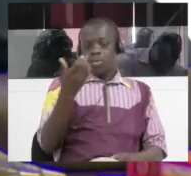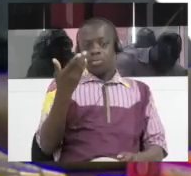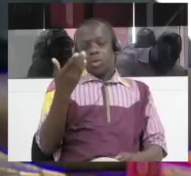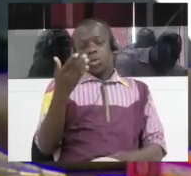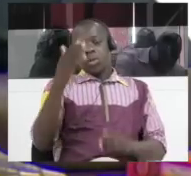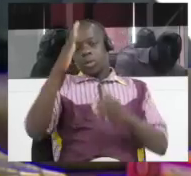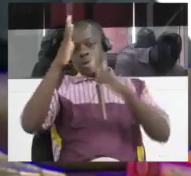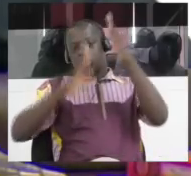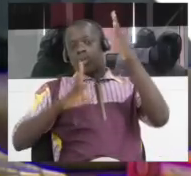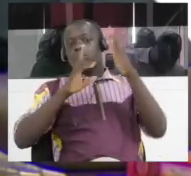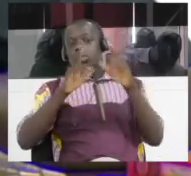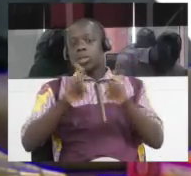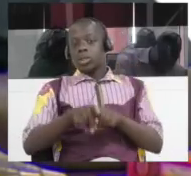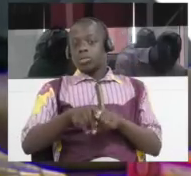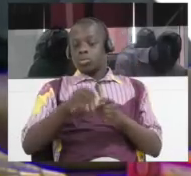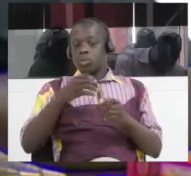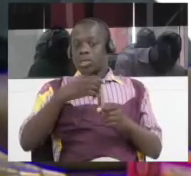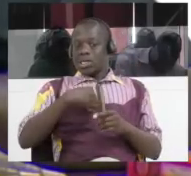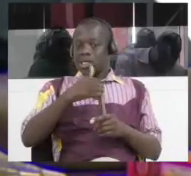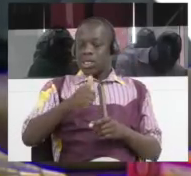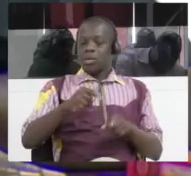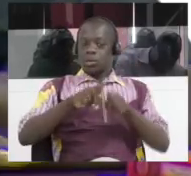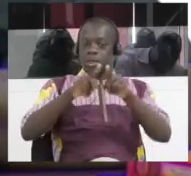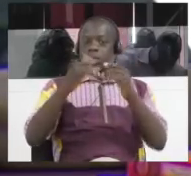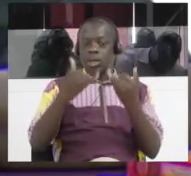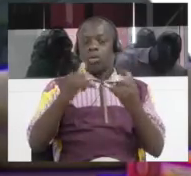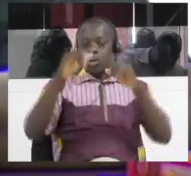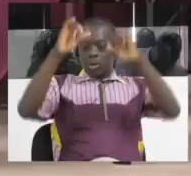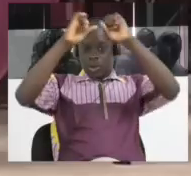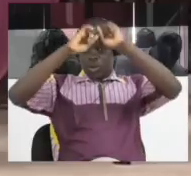that were still loyal to the then government, and then see what we do about it.